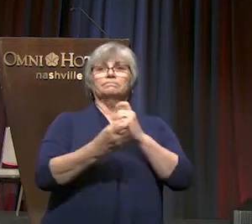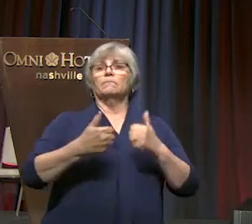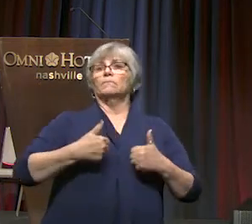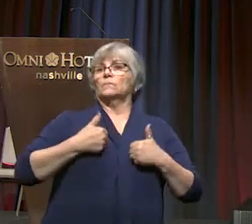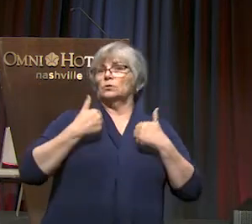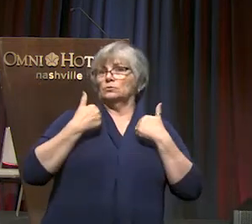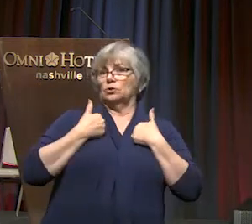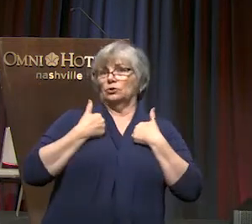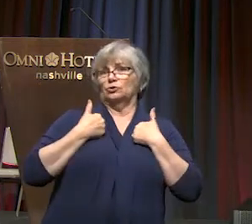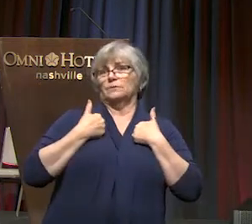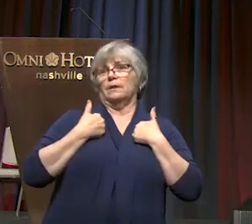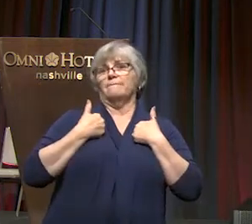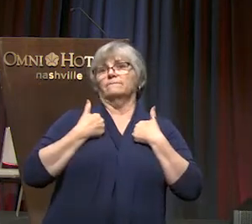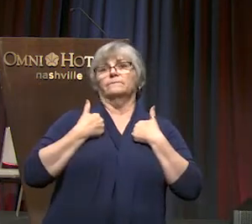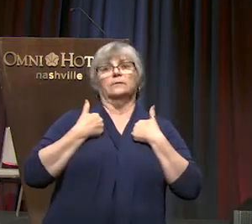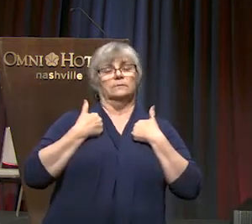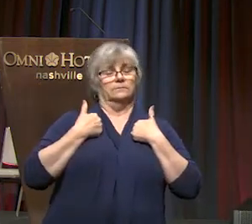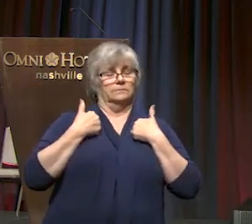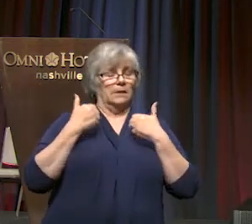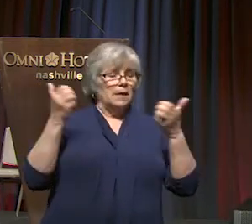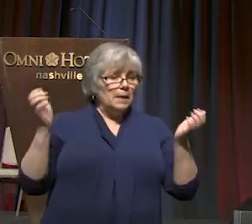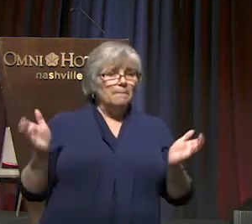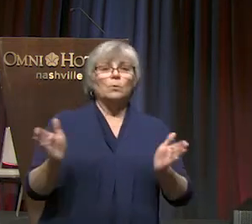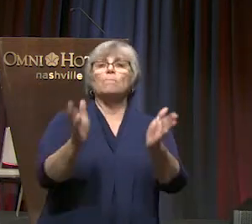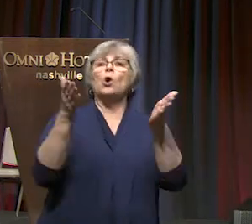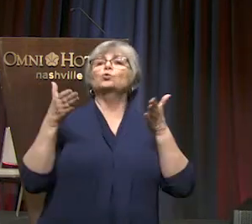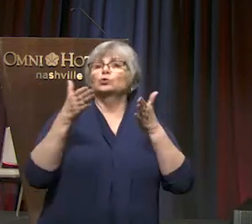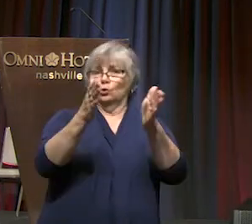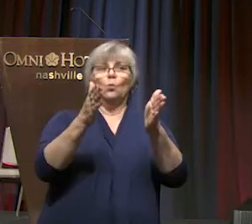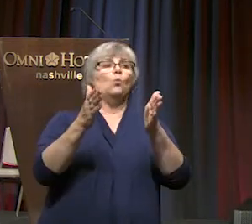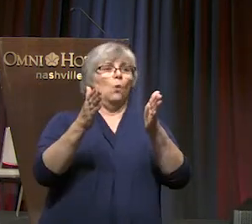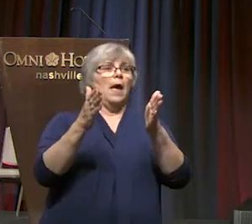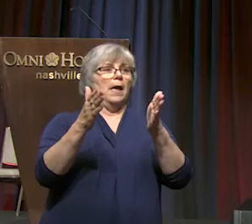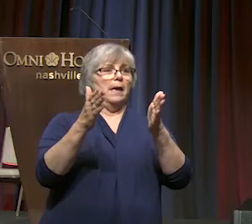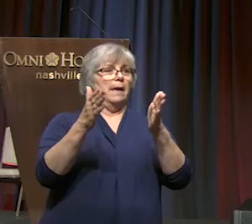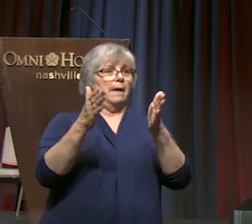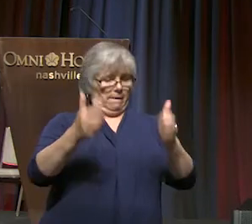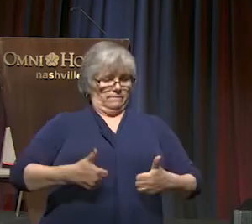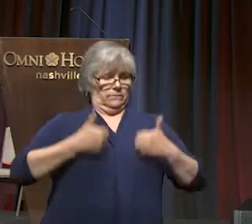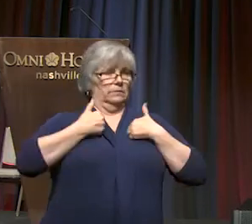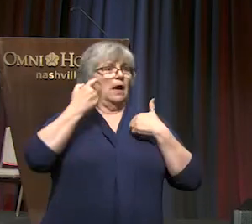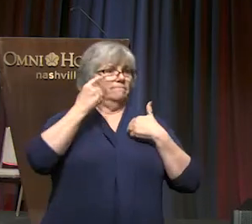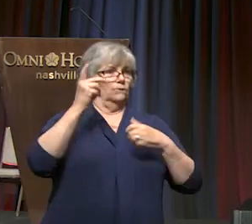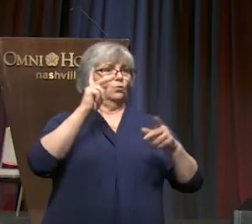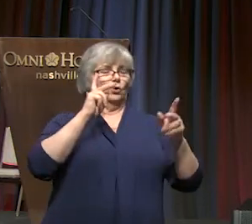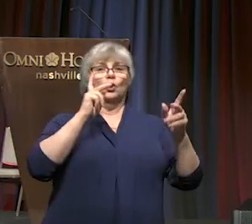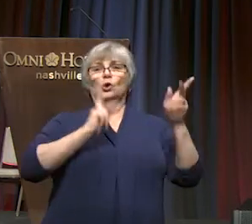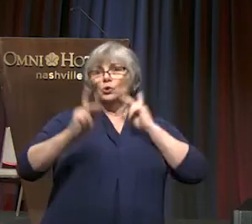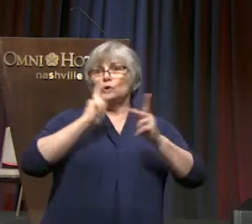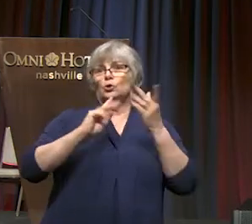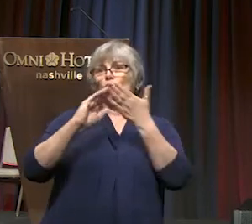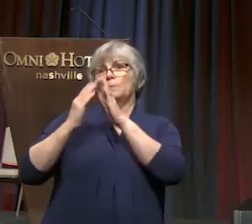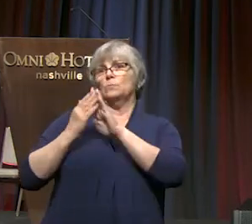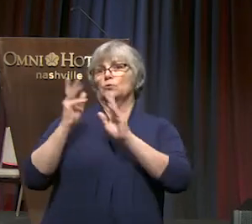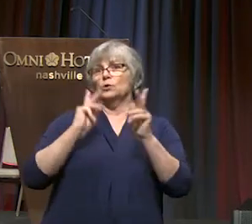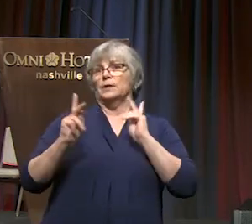promotes well-being of community members. It